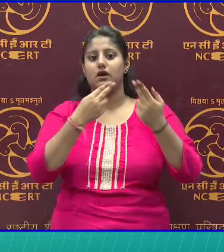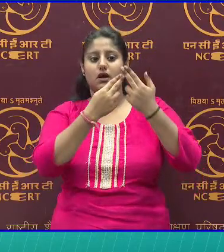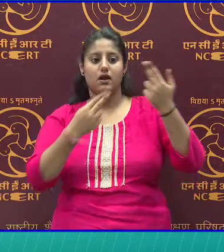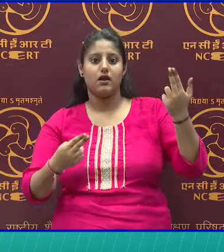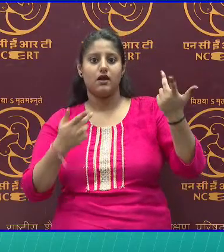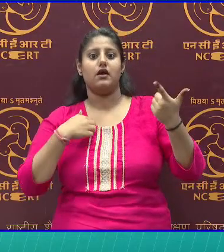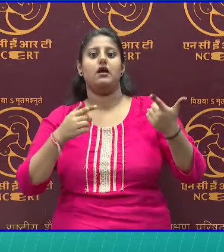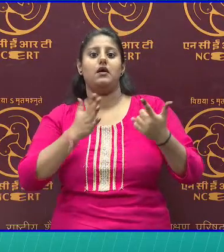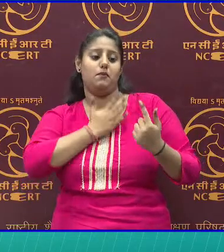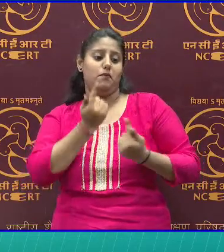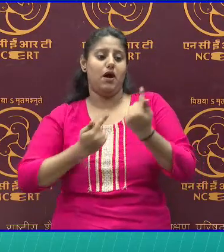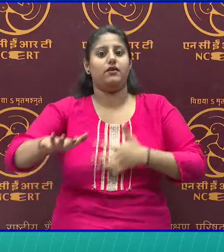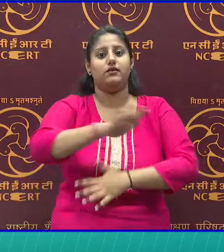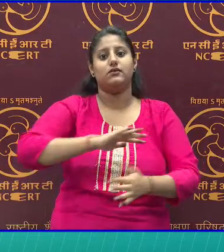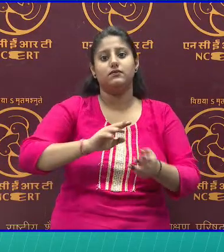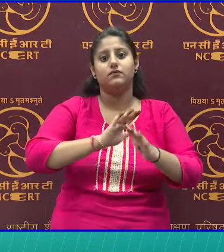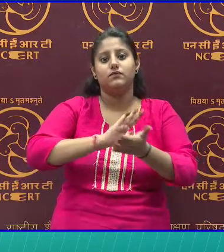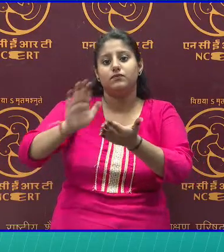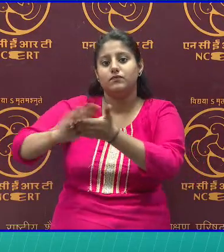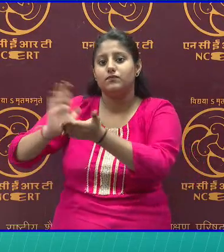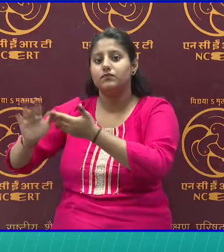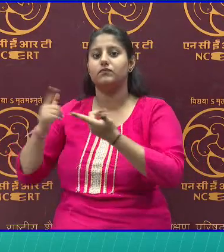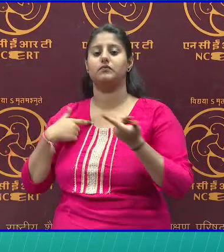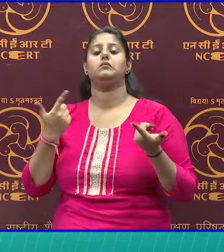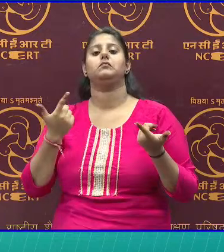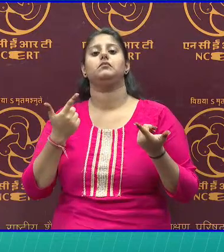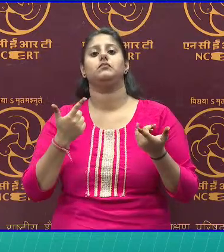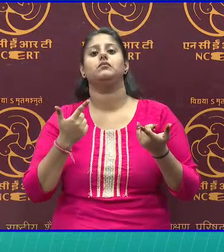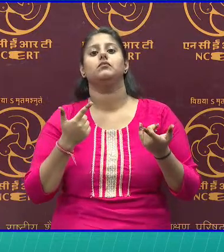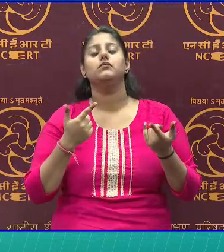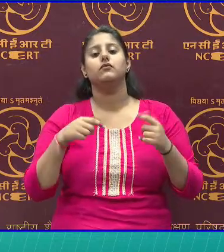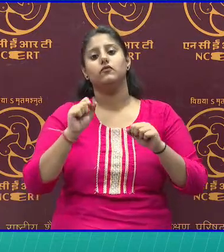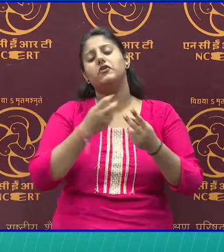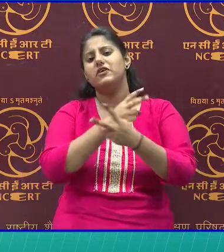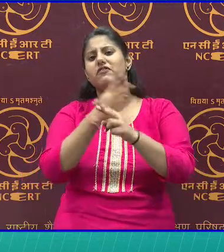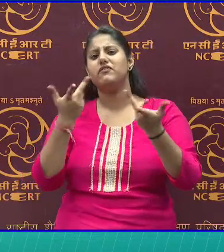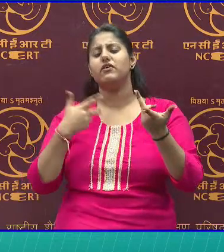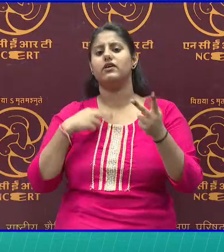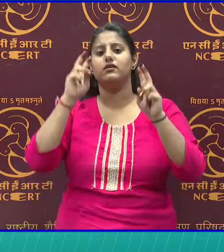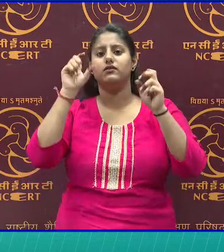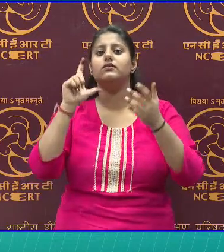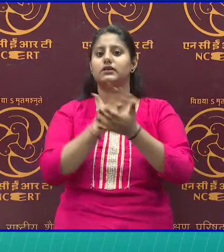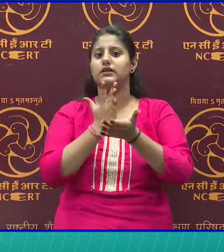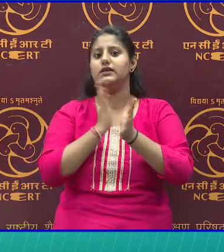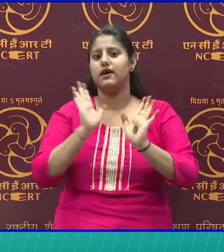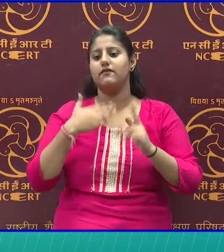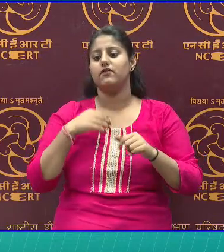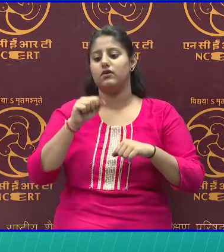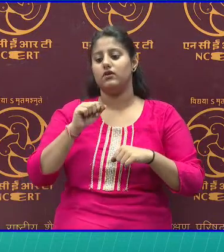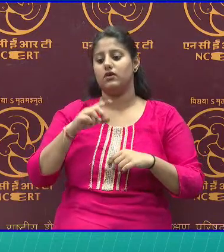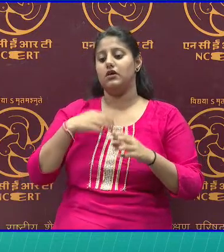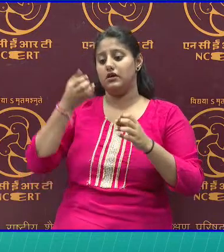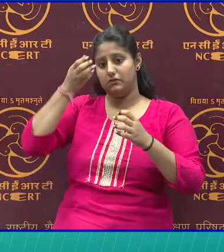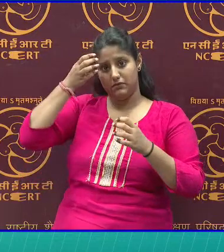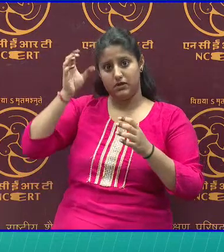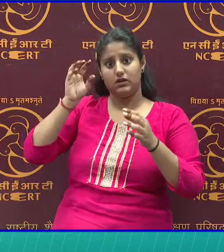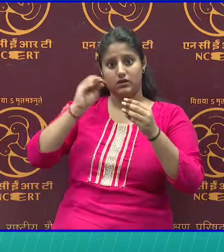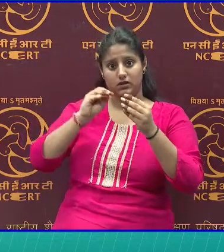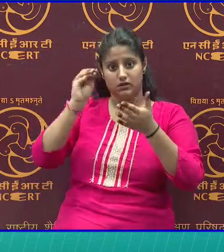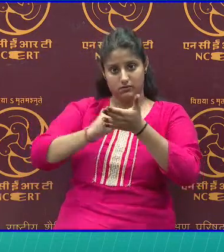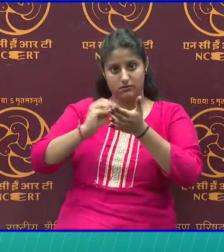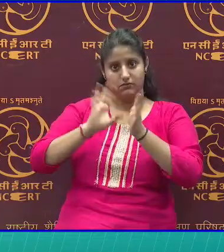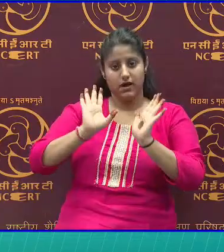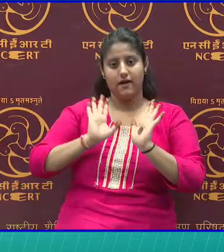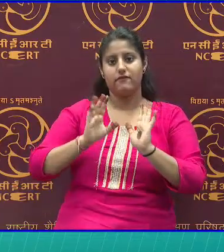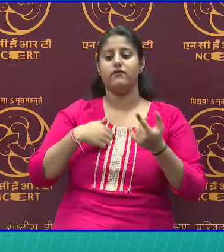up a park and having a community picnic. Exactly, sir. Right. We have taken a context of one Mahotsav, and then in